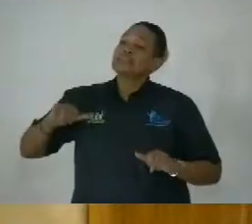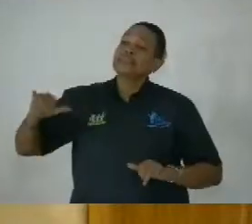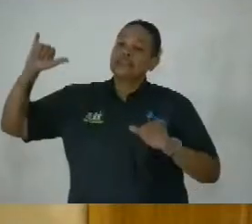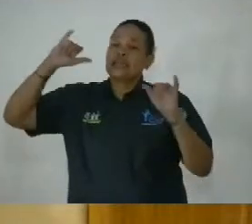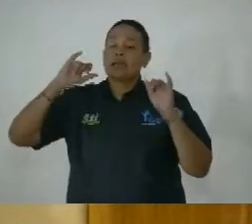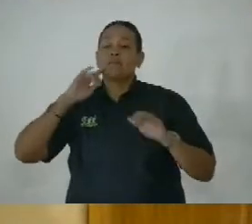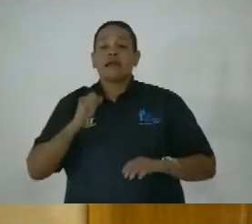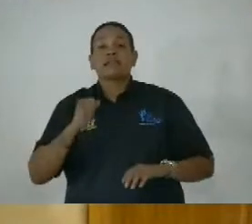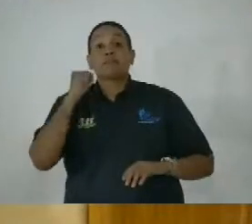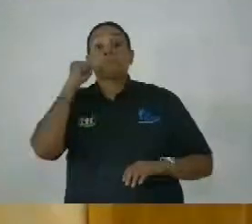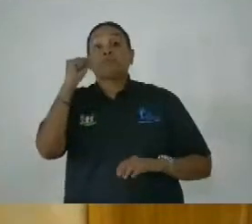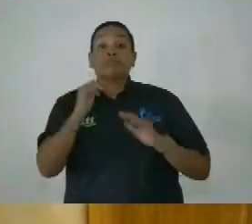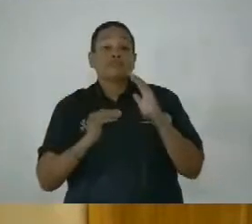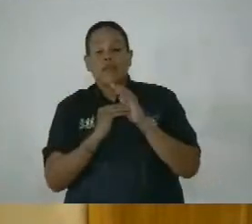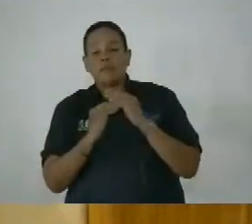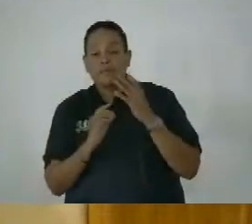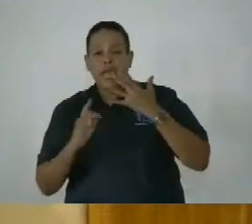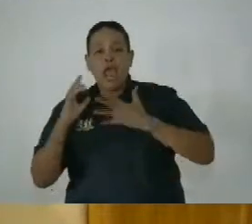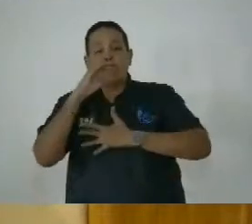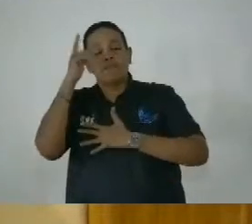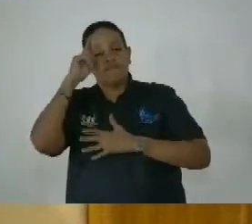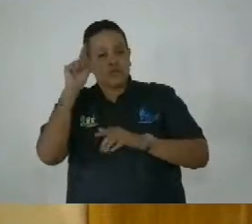the Caribbean for sure.